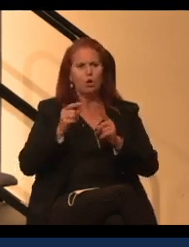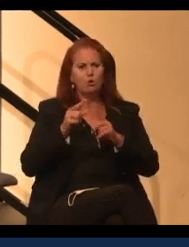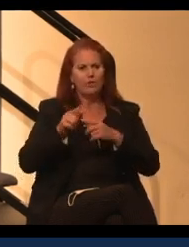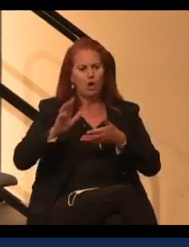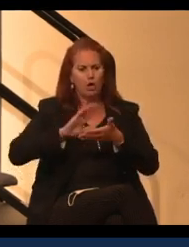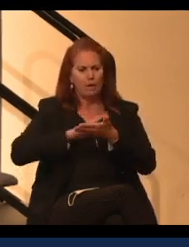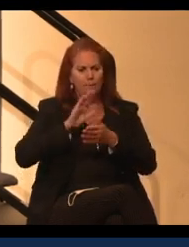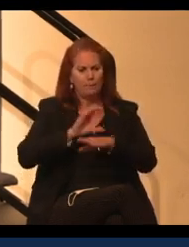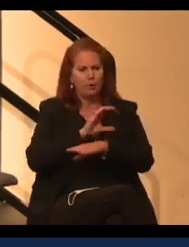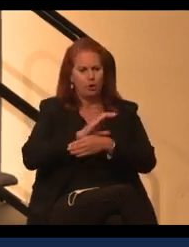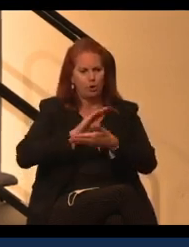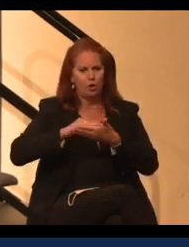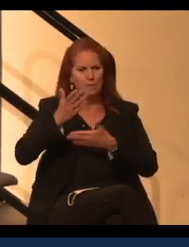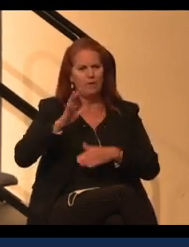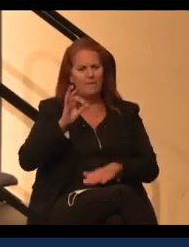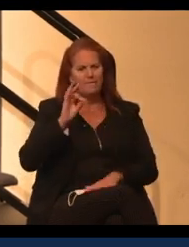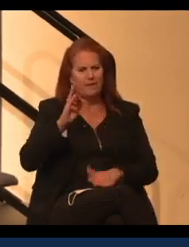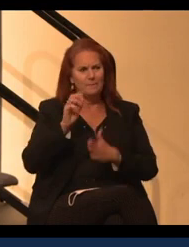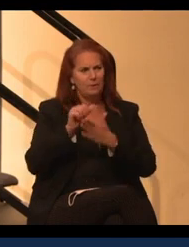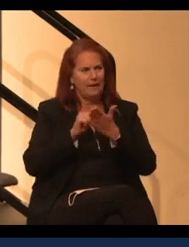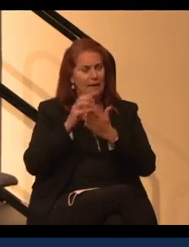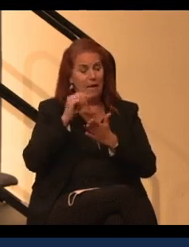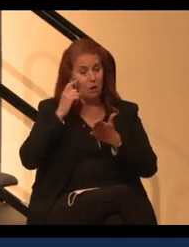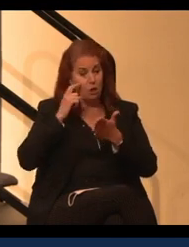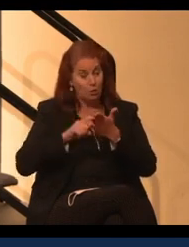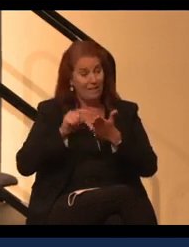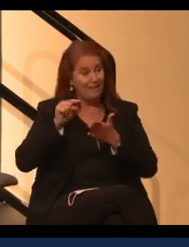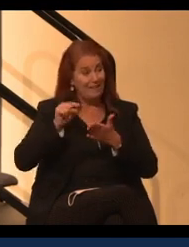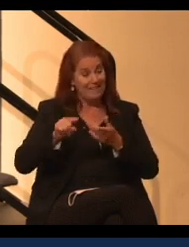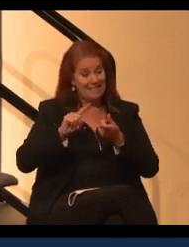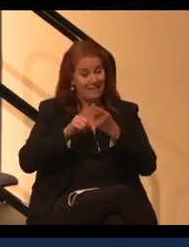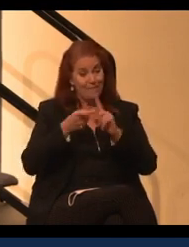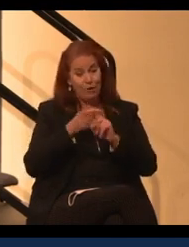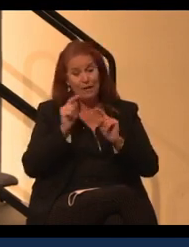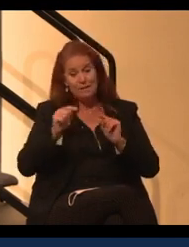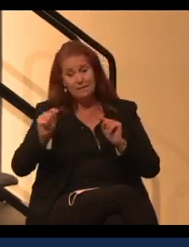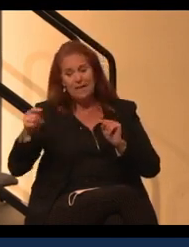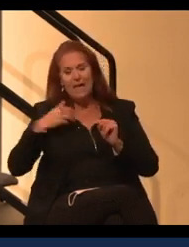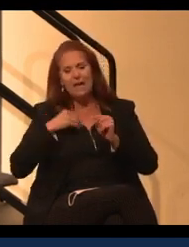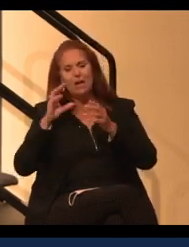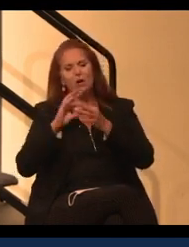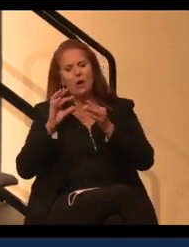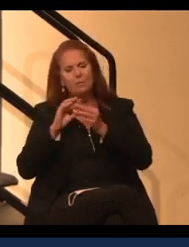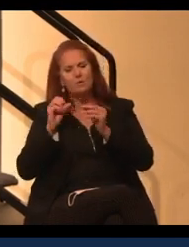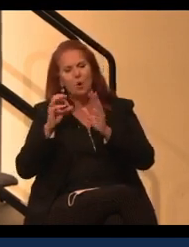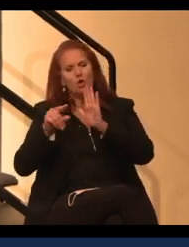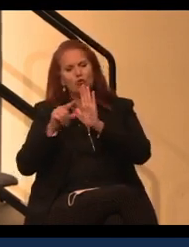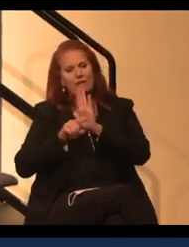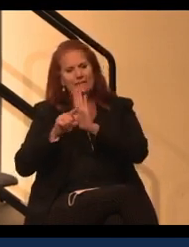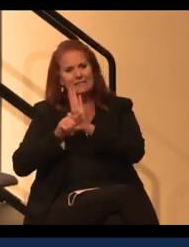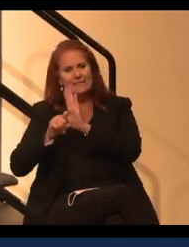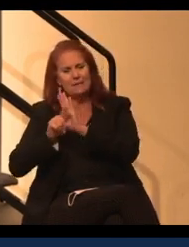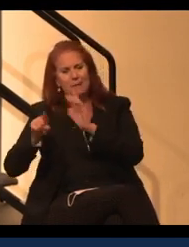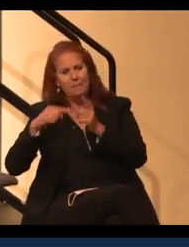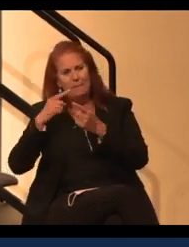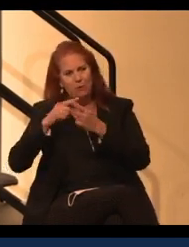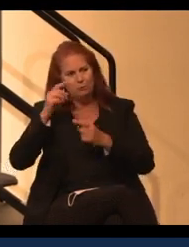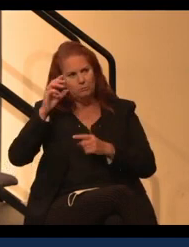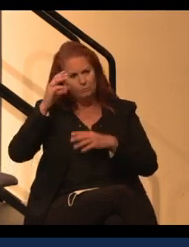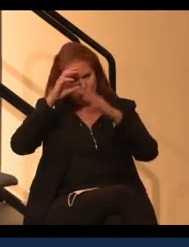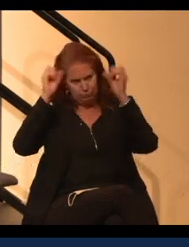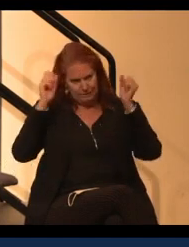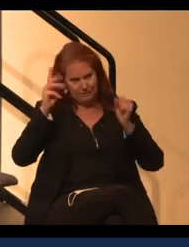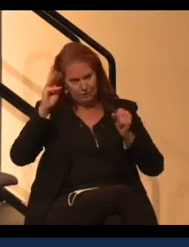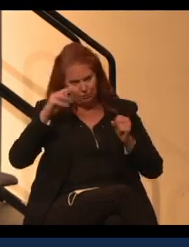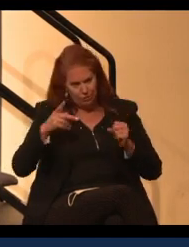computer, open their Facebook account, and notice that his friends had made criticisms about the Trump administration